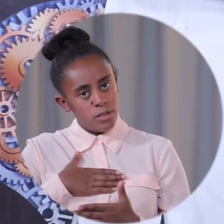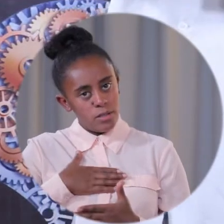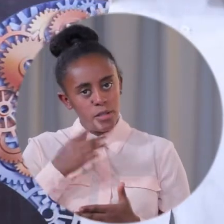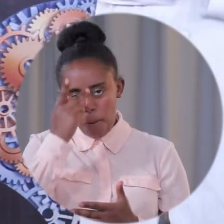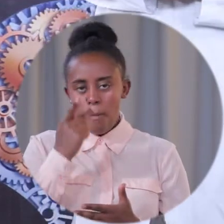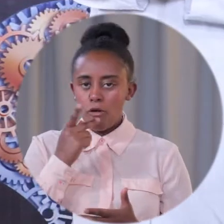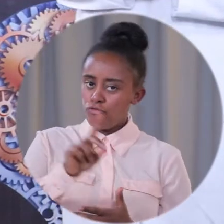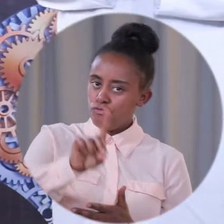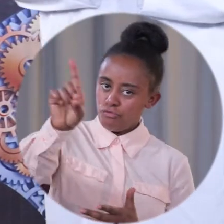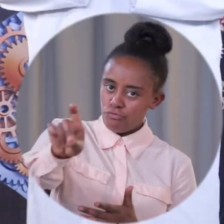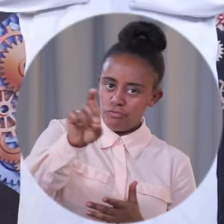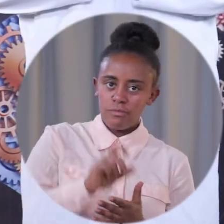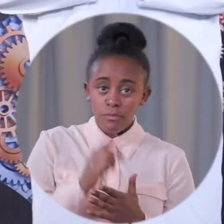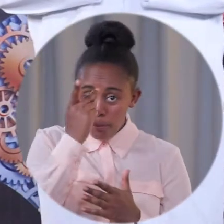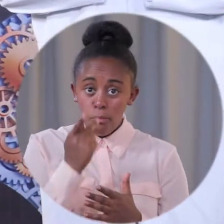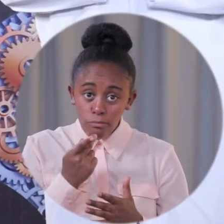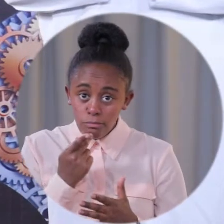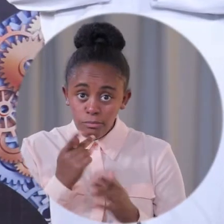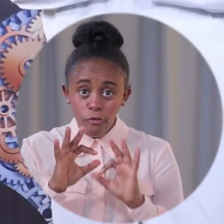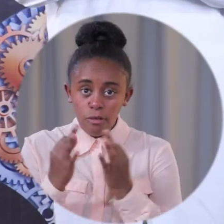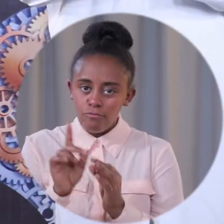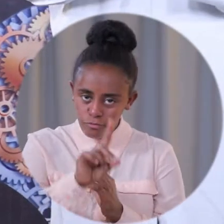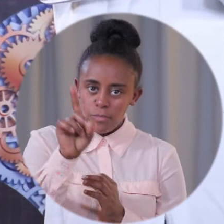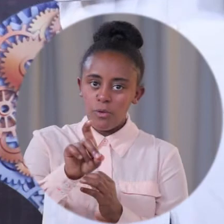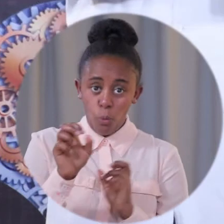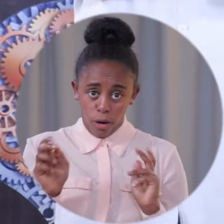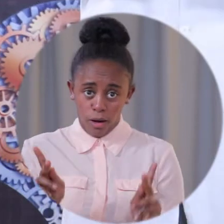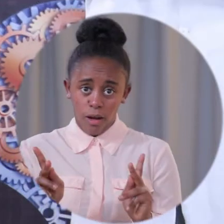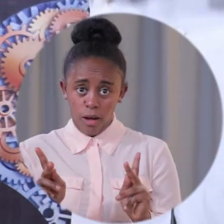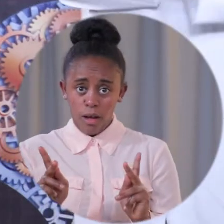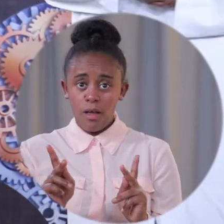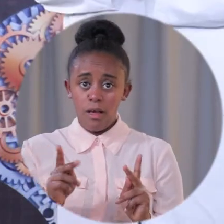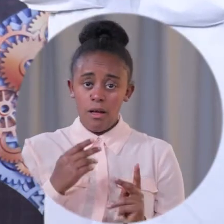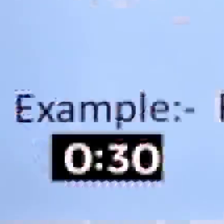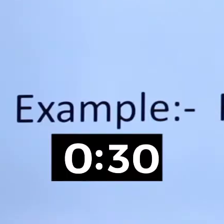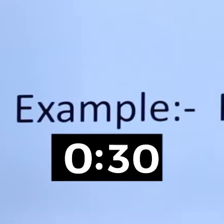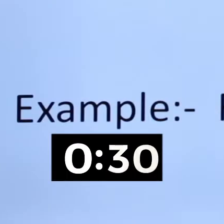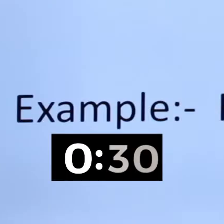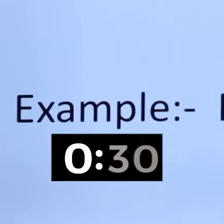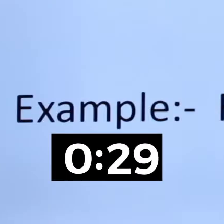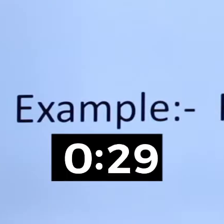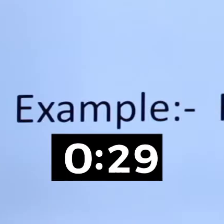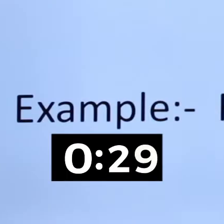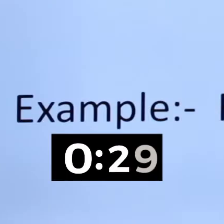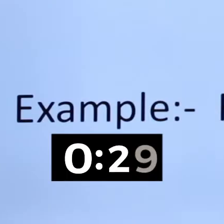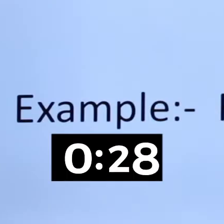your parents. Dear parents, please help them.